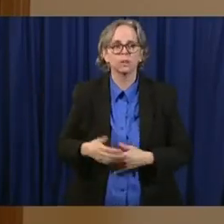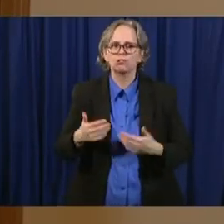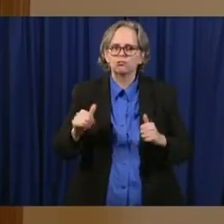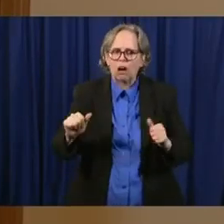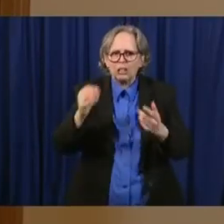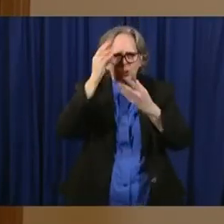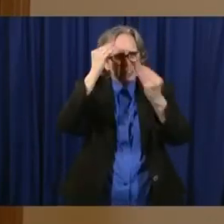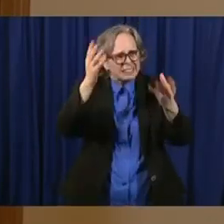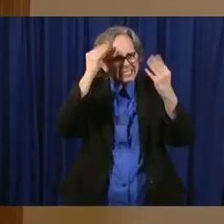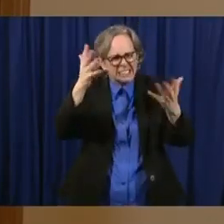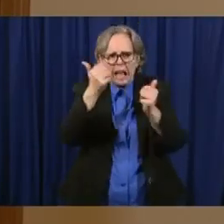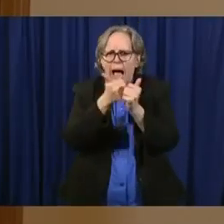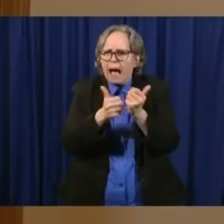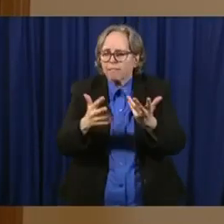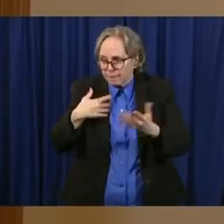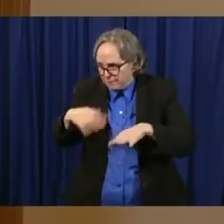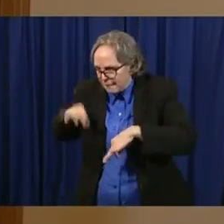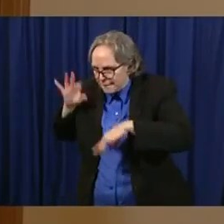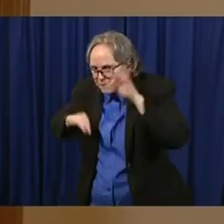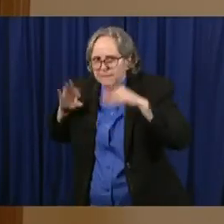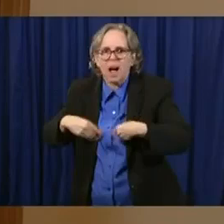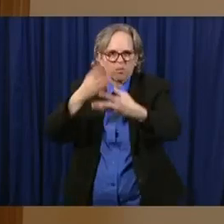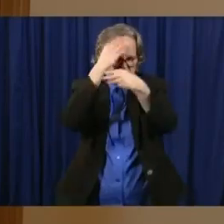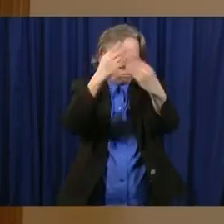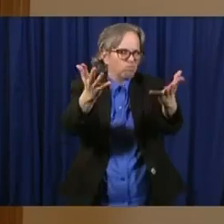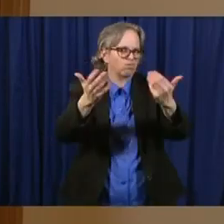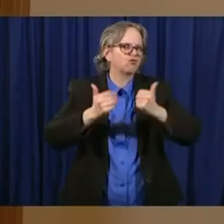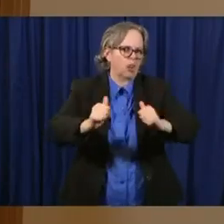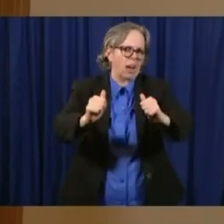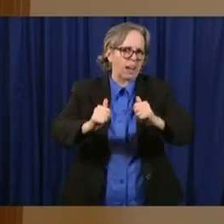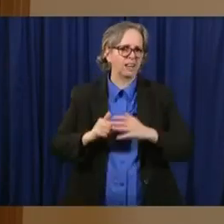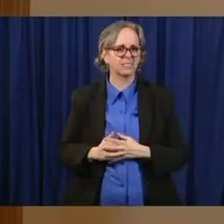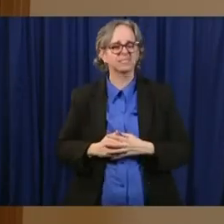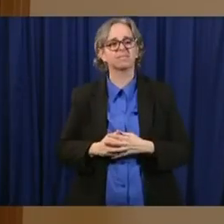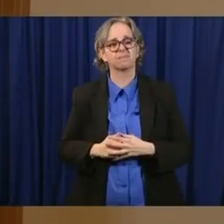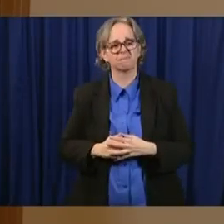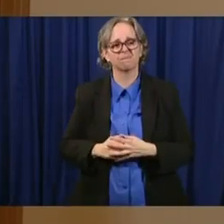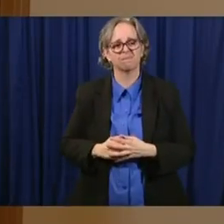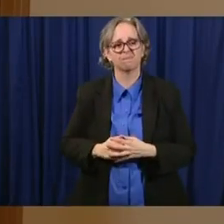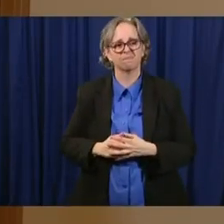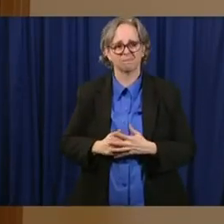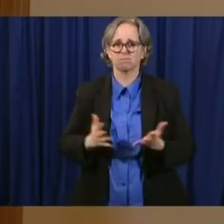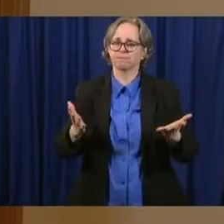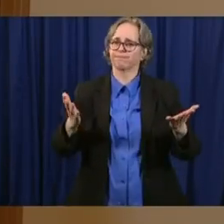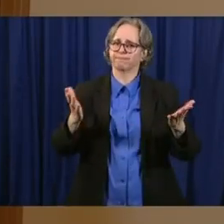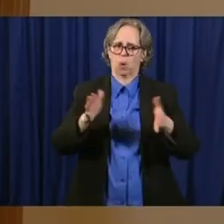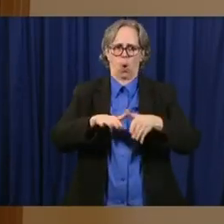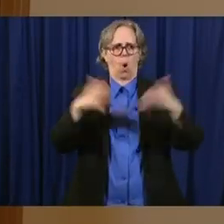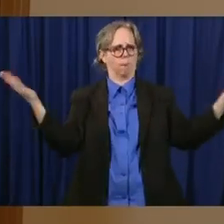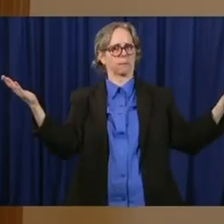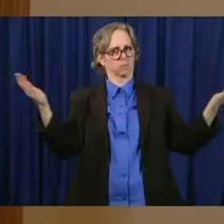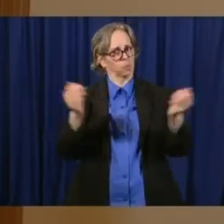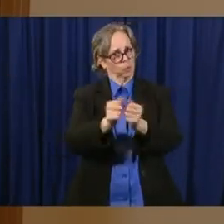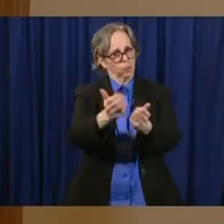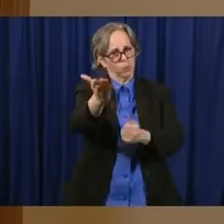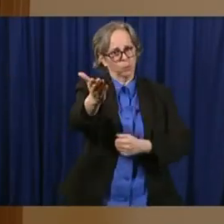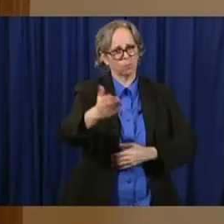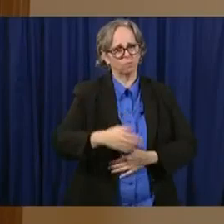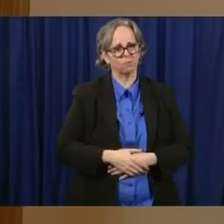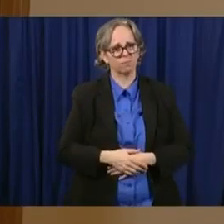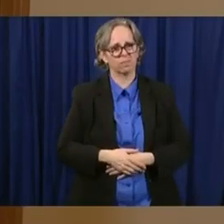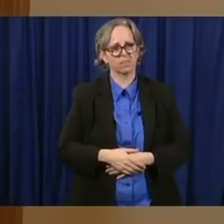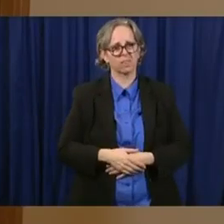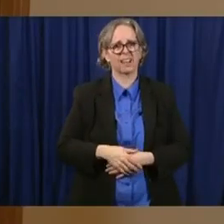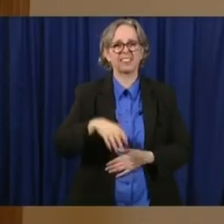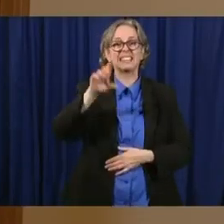be and share with you the data as we have it. This was the dashboard I showed yesterday that's tracking a 5-day